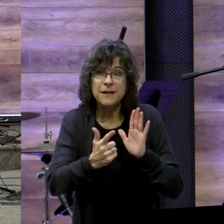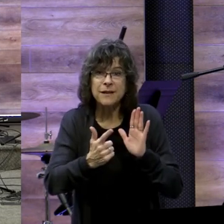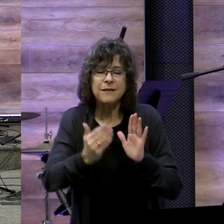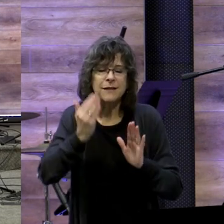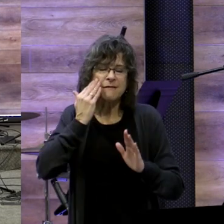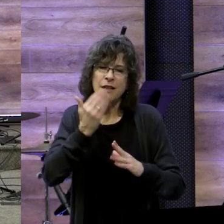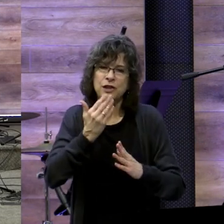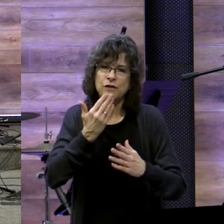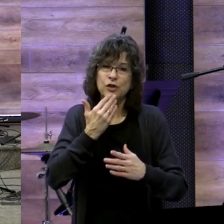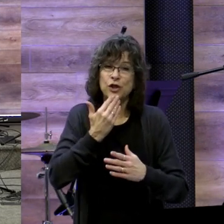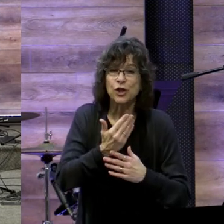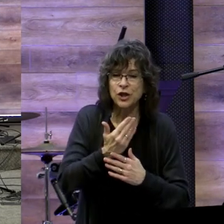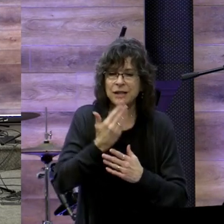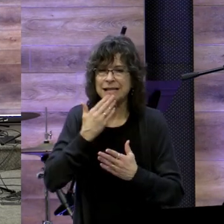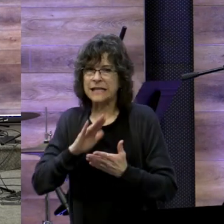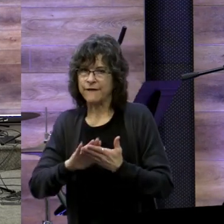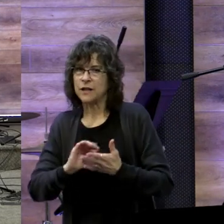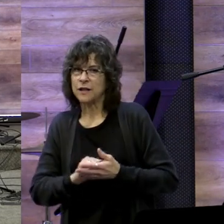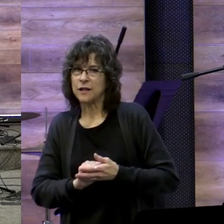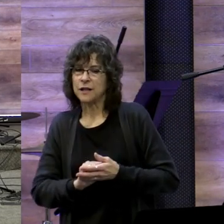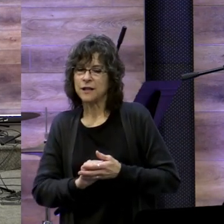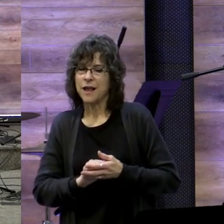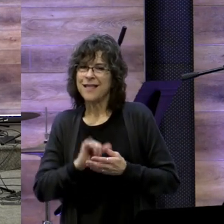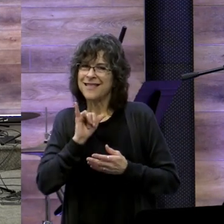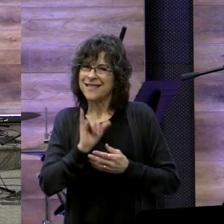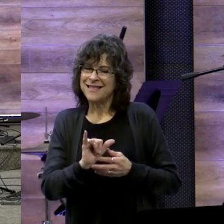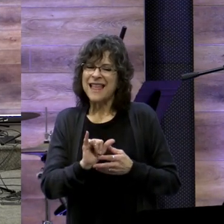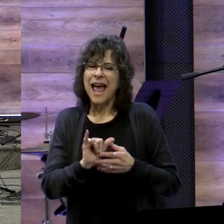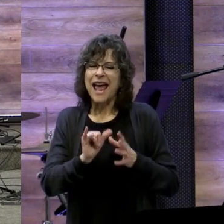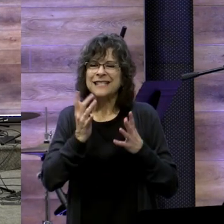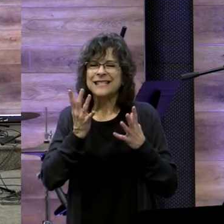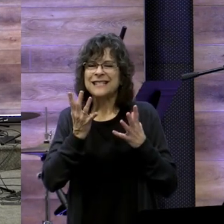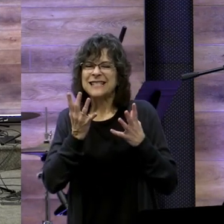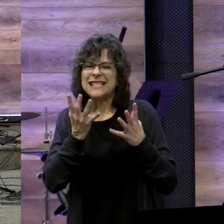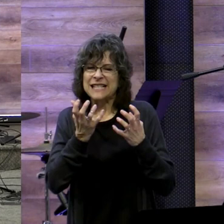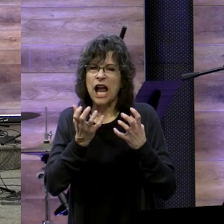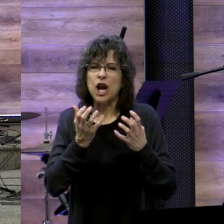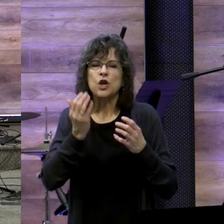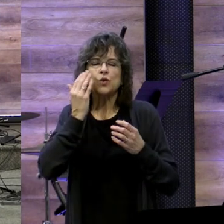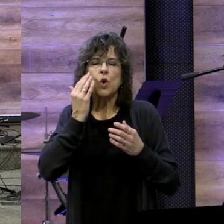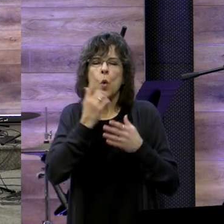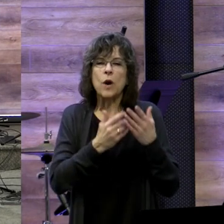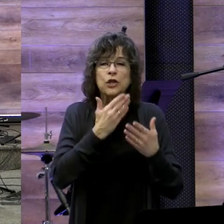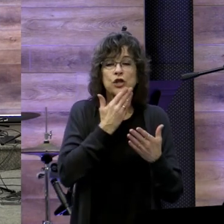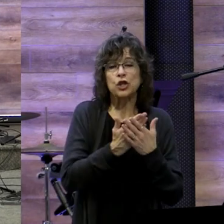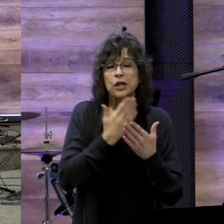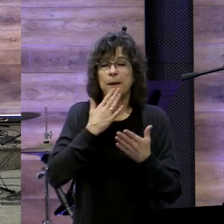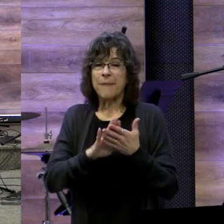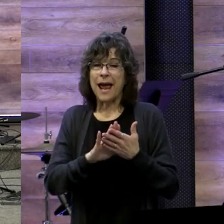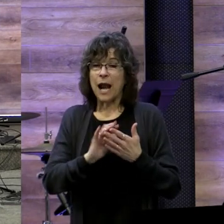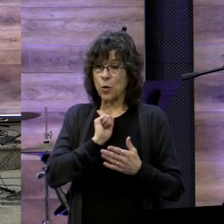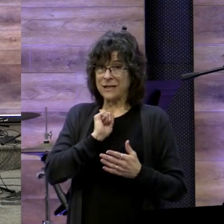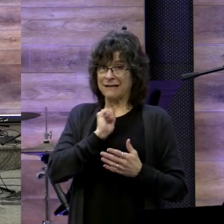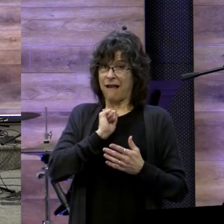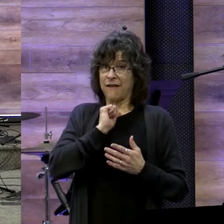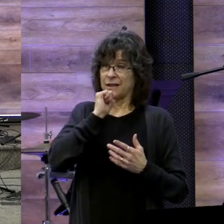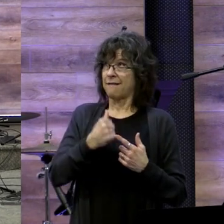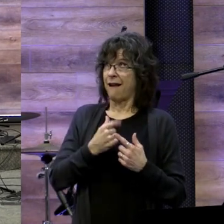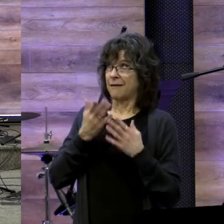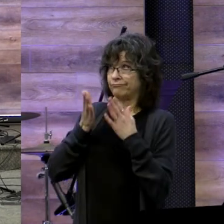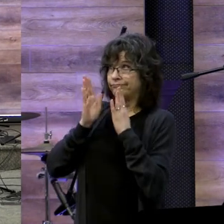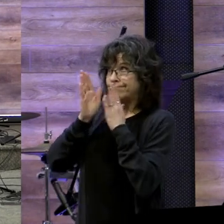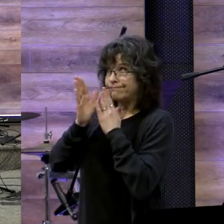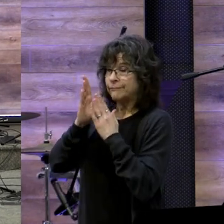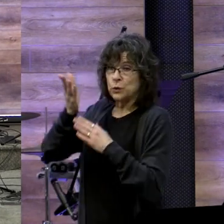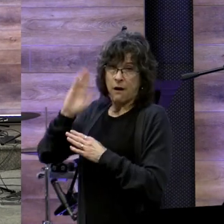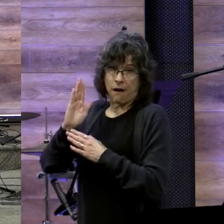good and evil. The desire to determine what is right and wrong, what is good and evil ourselves, rather than embracing what God says